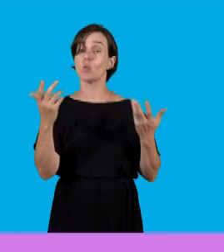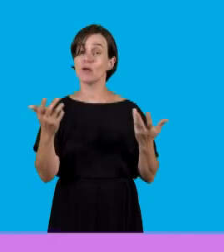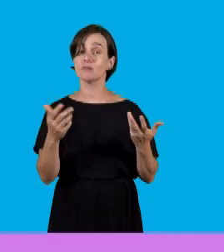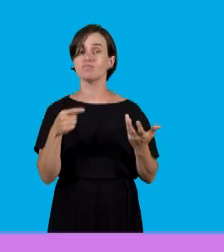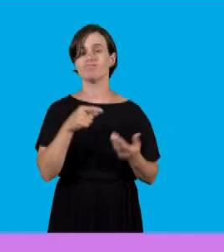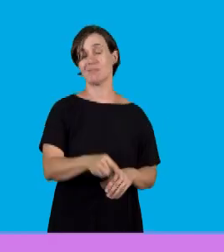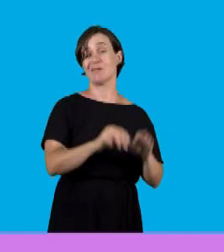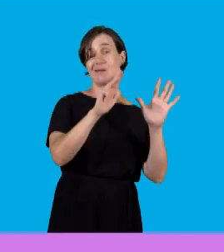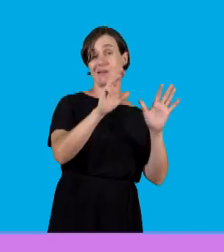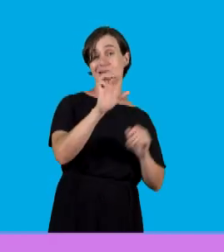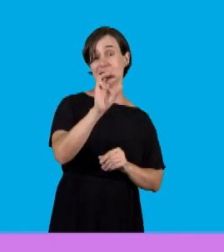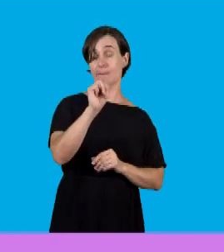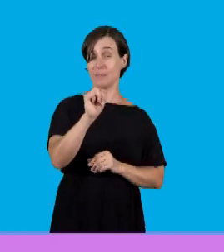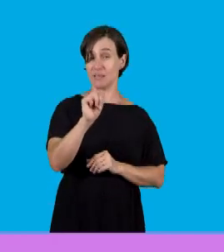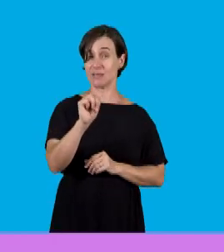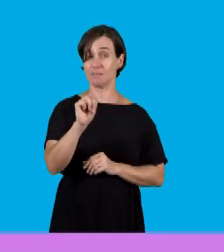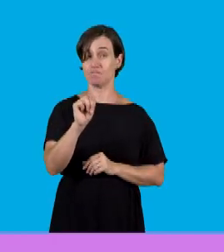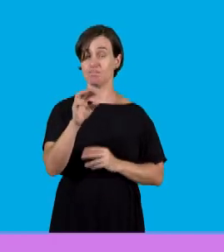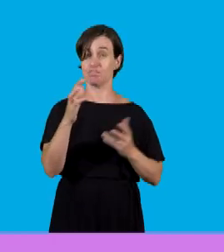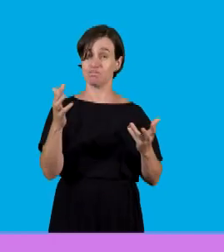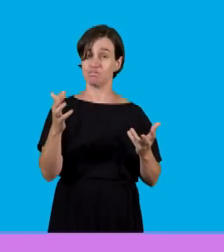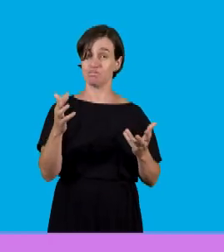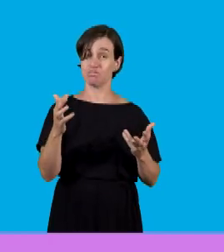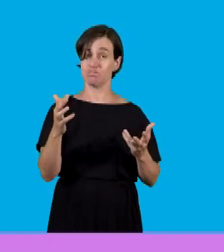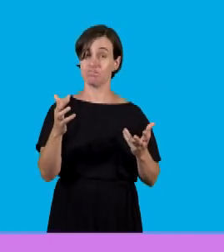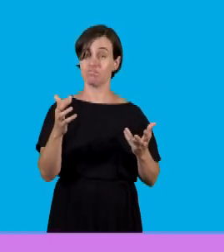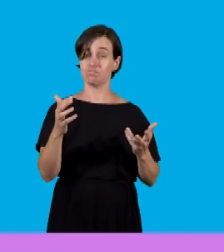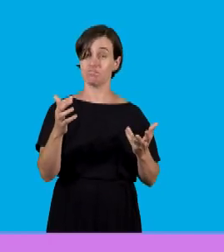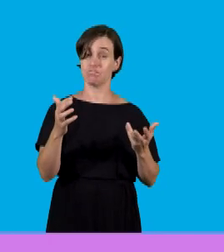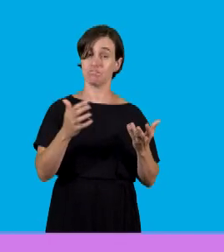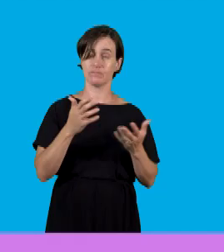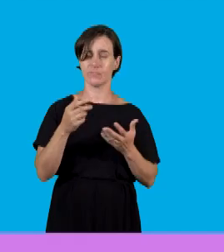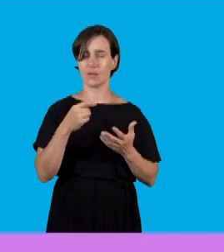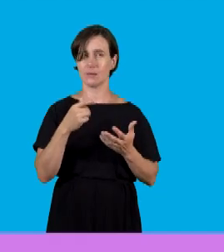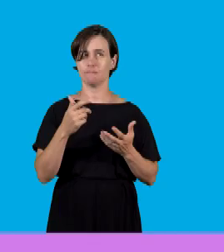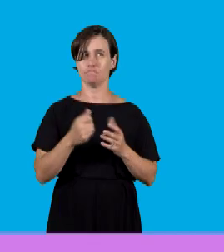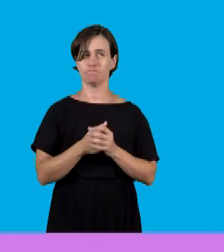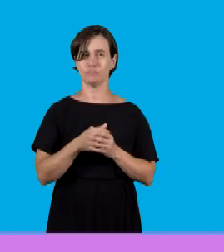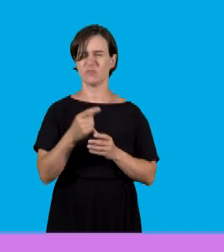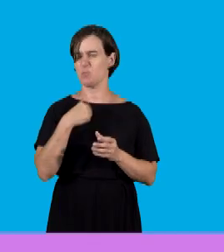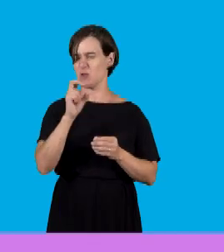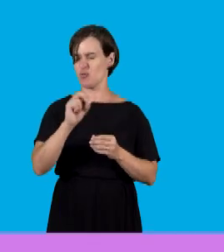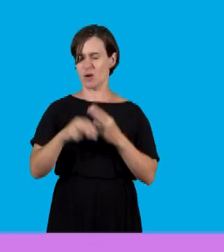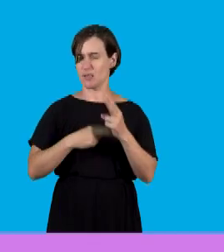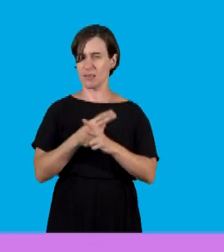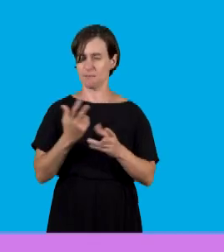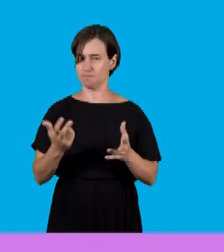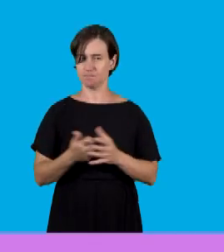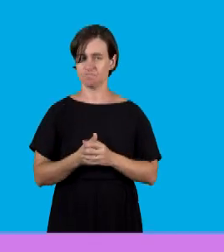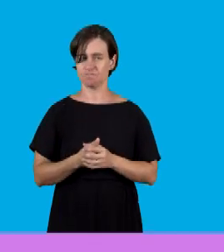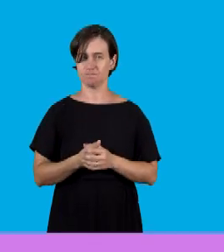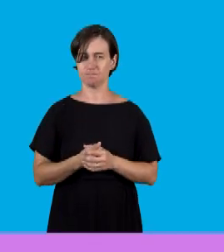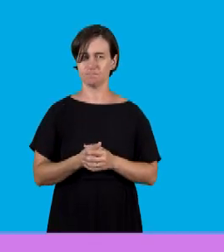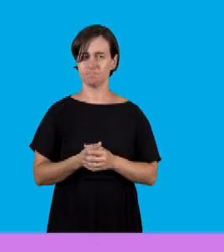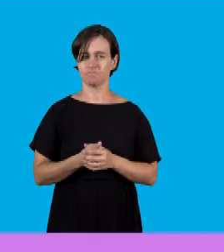so we'll just say 9 centimeters is equals to, because actual dimensions is equal to, let's maybe write